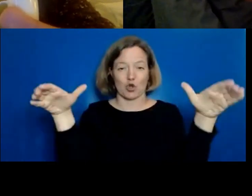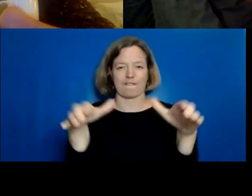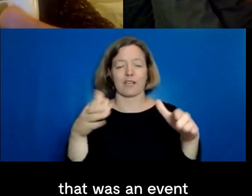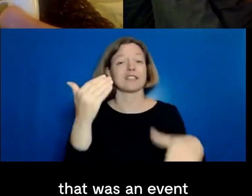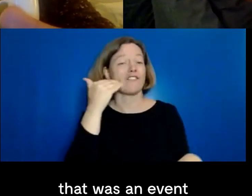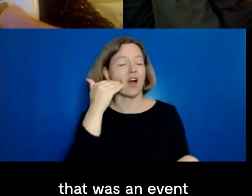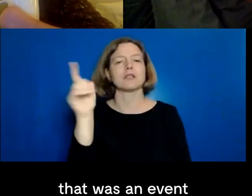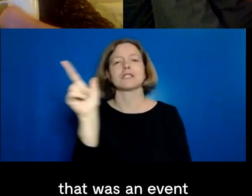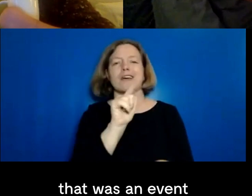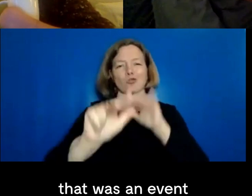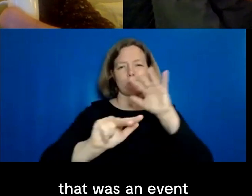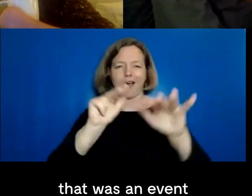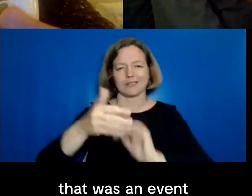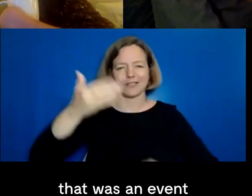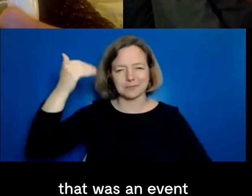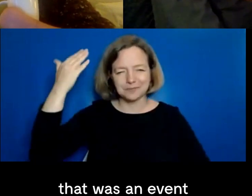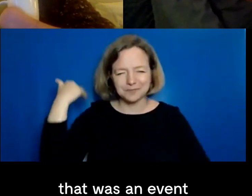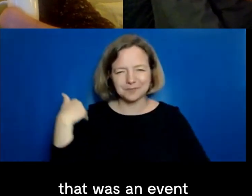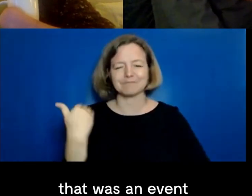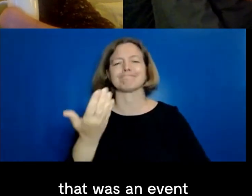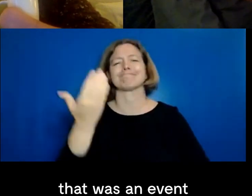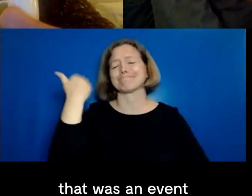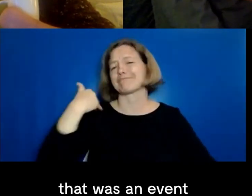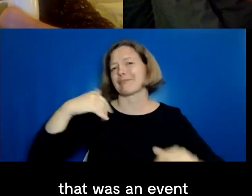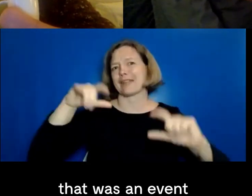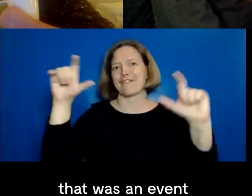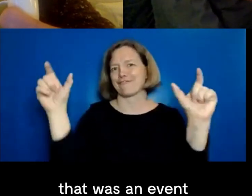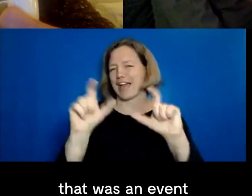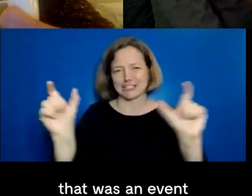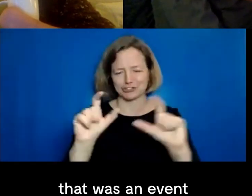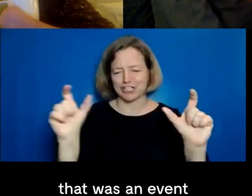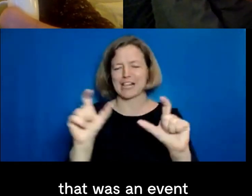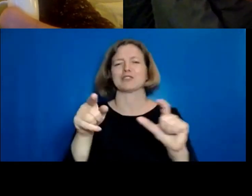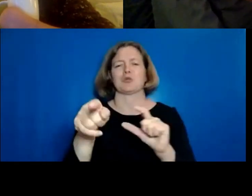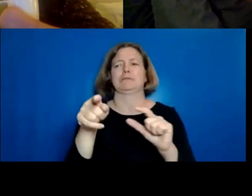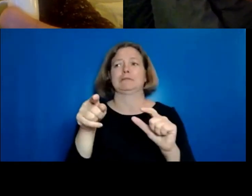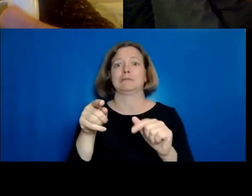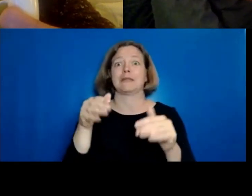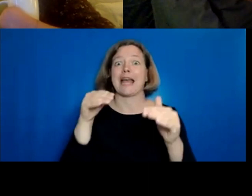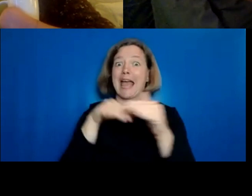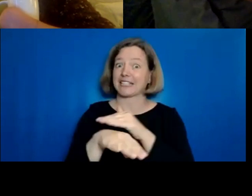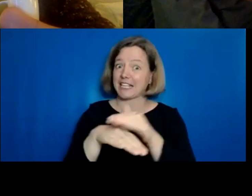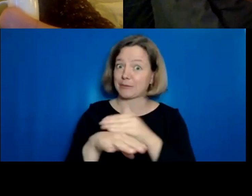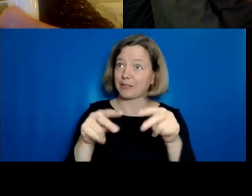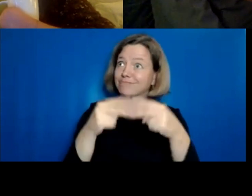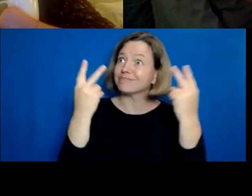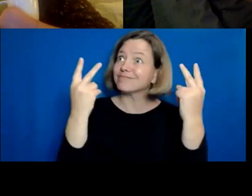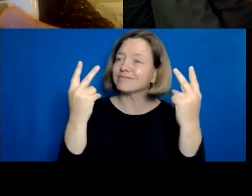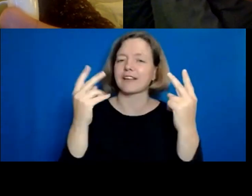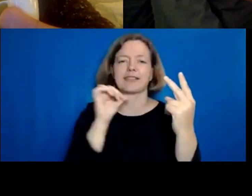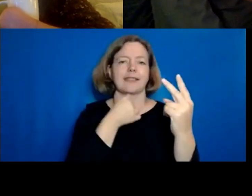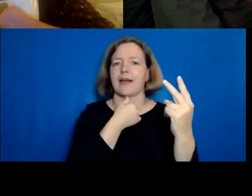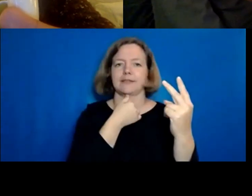2018, that was an event where access was definitely not a priority, but an issue, a